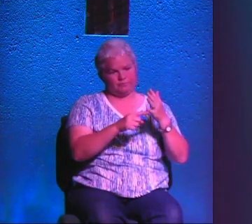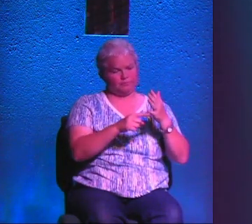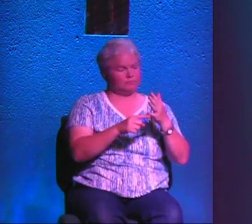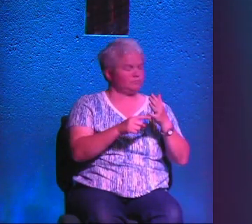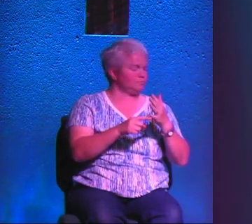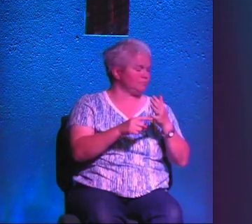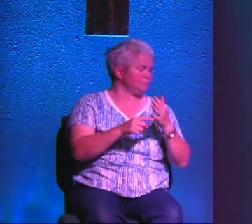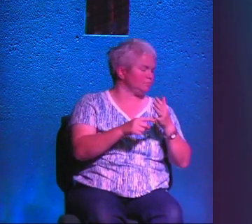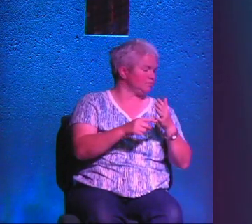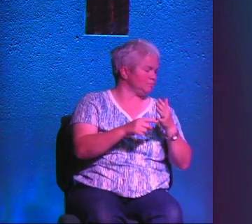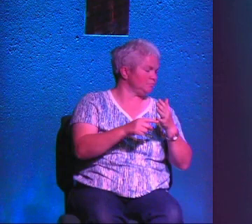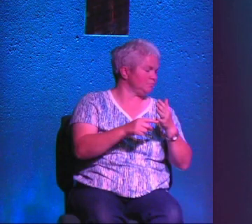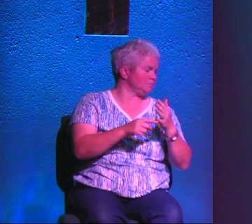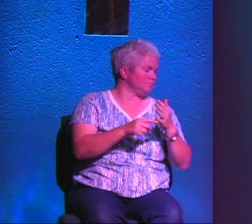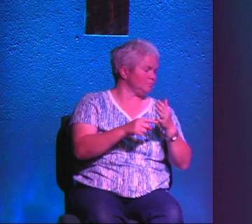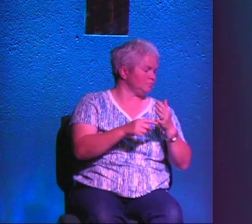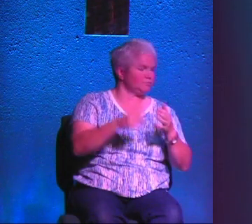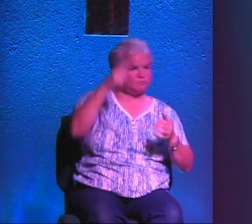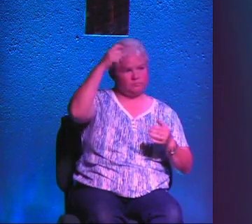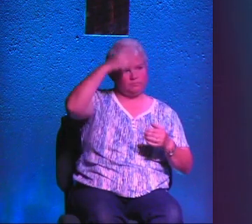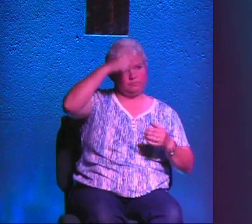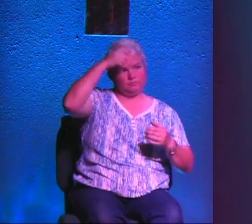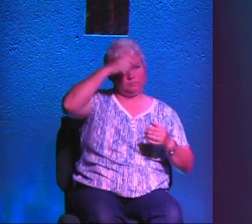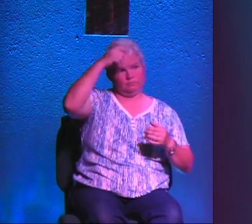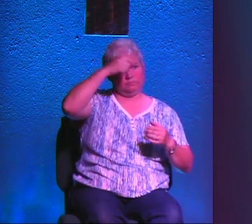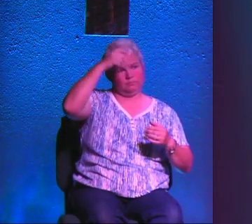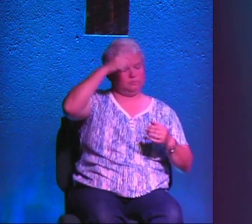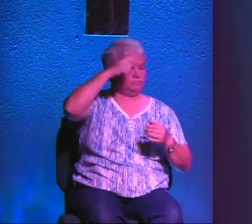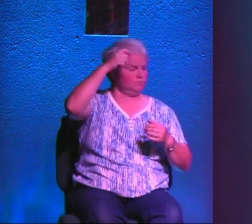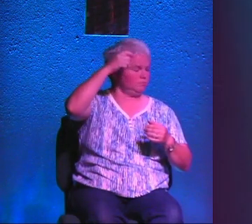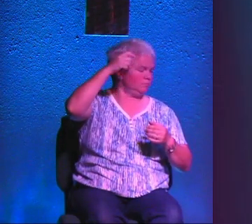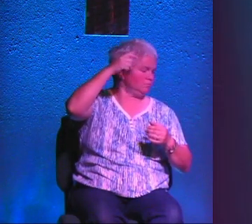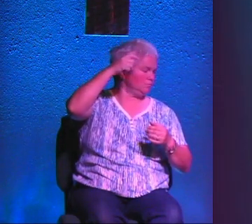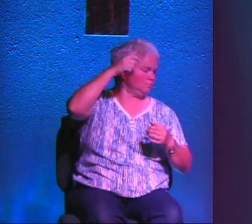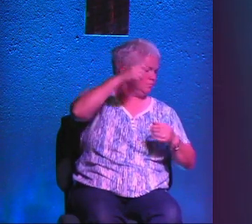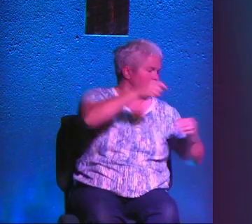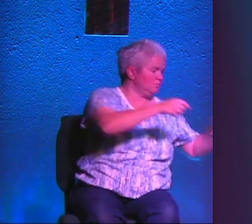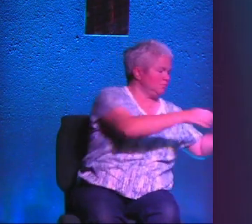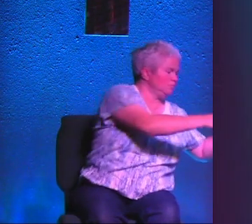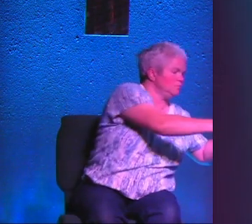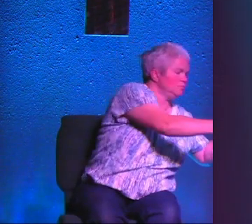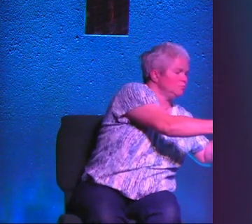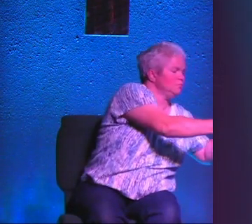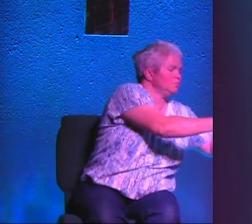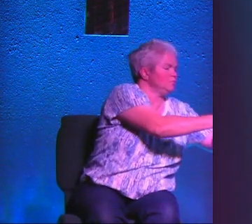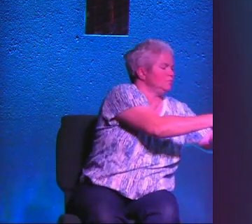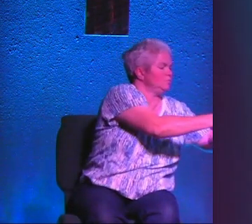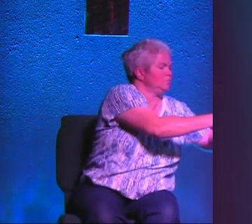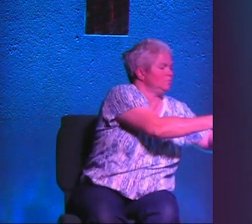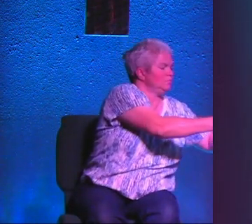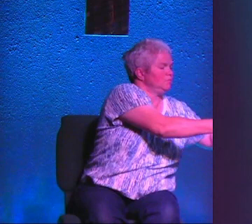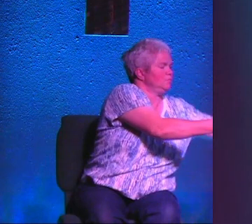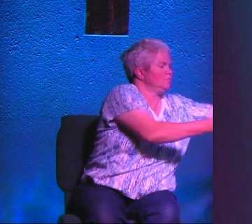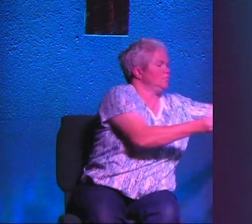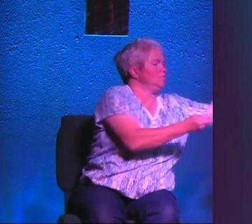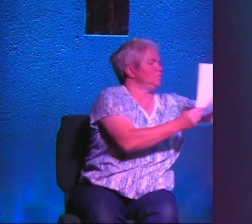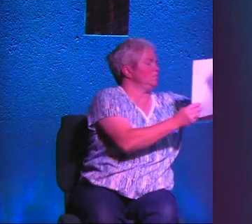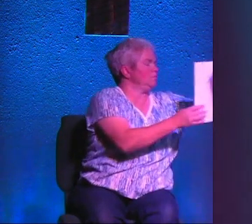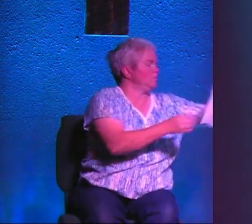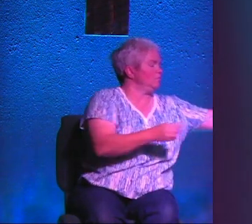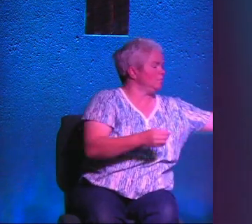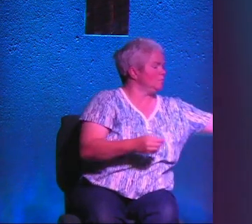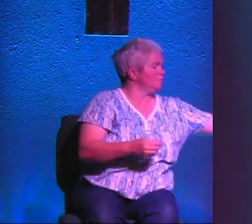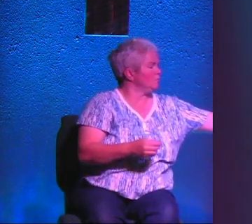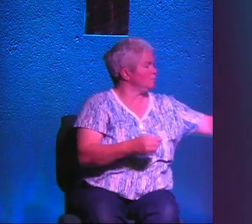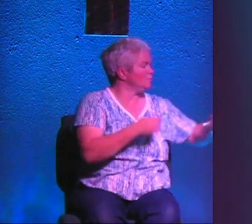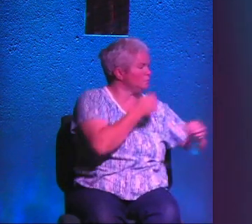that masquerade as wisdom. They seek to convince people it is the more suitable way